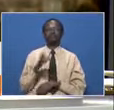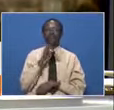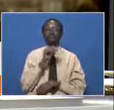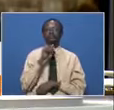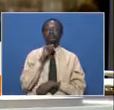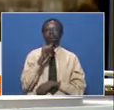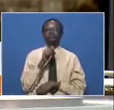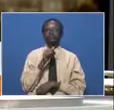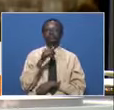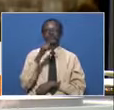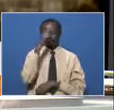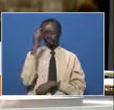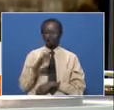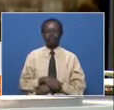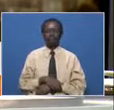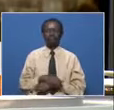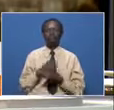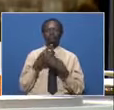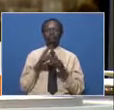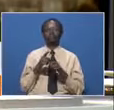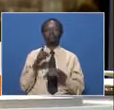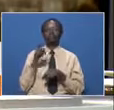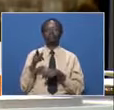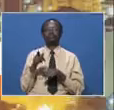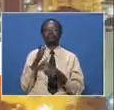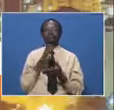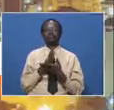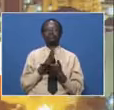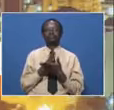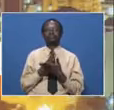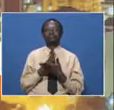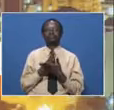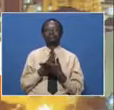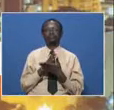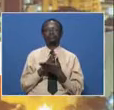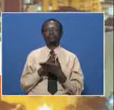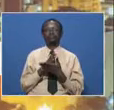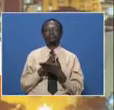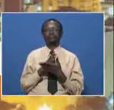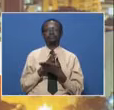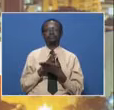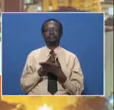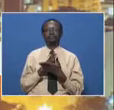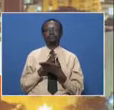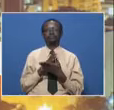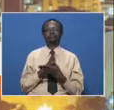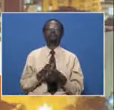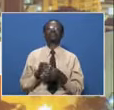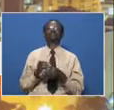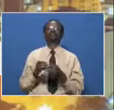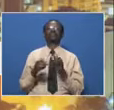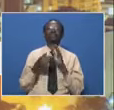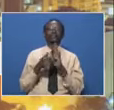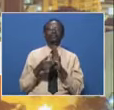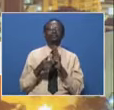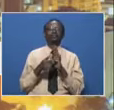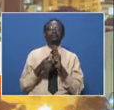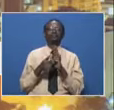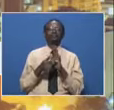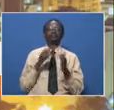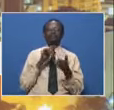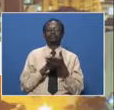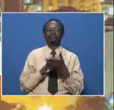But the problem question is: wouldn't this be a perpetuation of this particular, you know, presidency running between